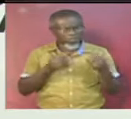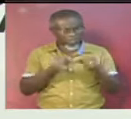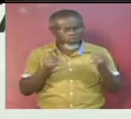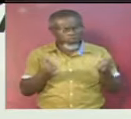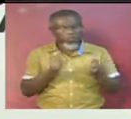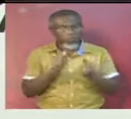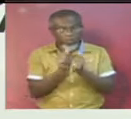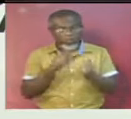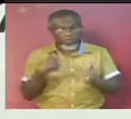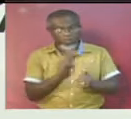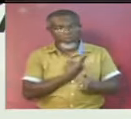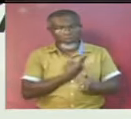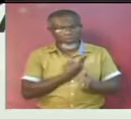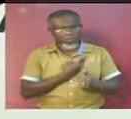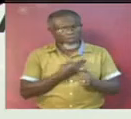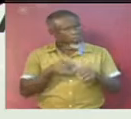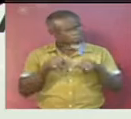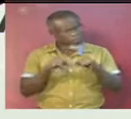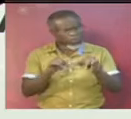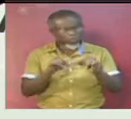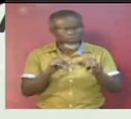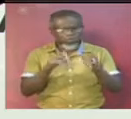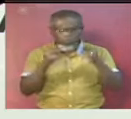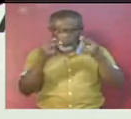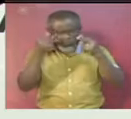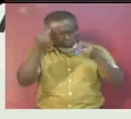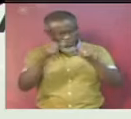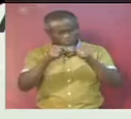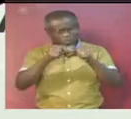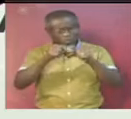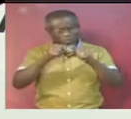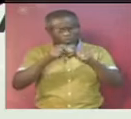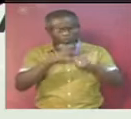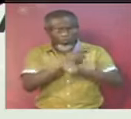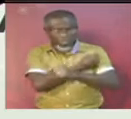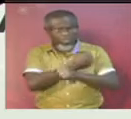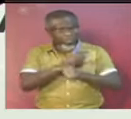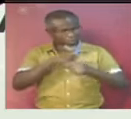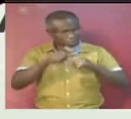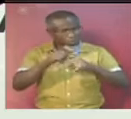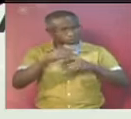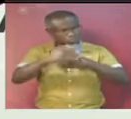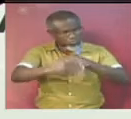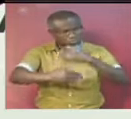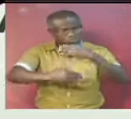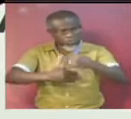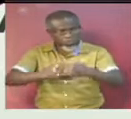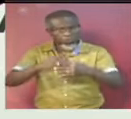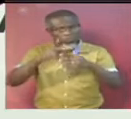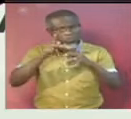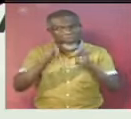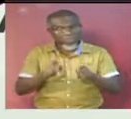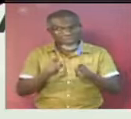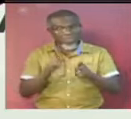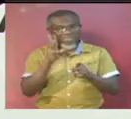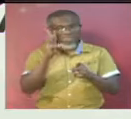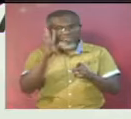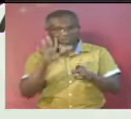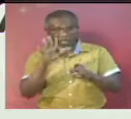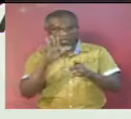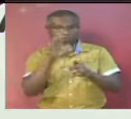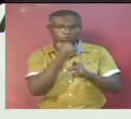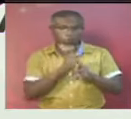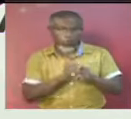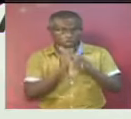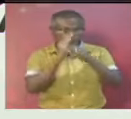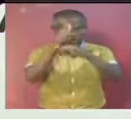note the vaccination rollout has recommenced today for persons 65 years old and over. We continue